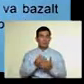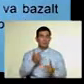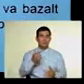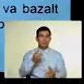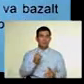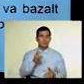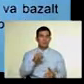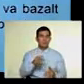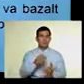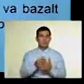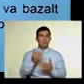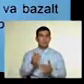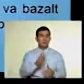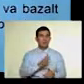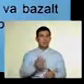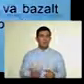granit qatlam yo'q.